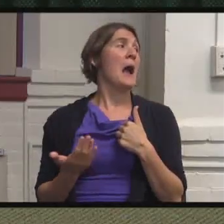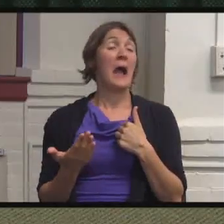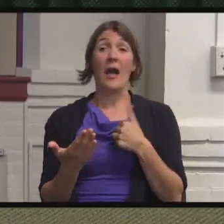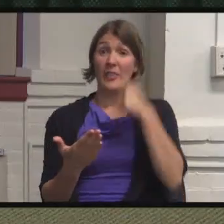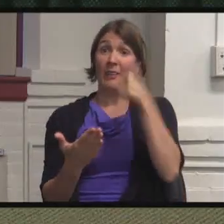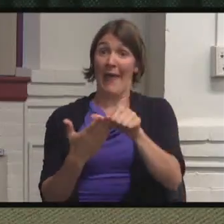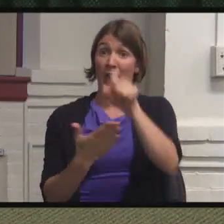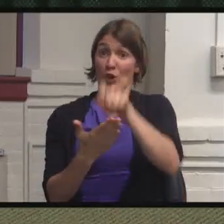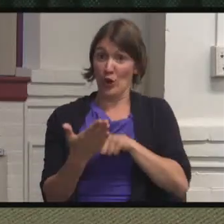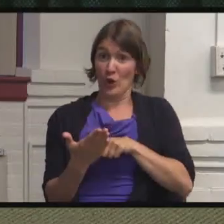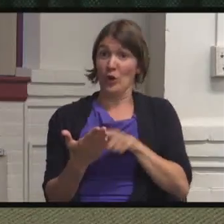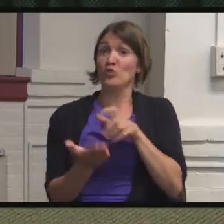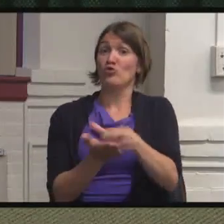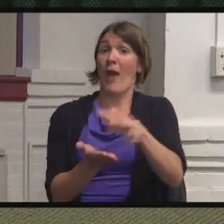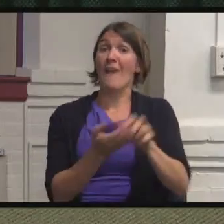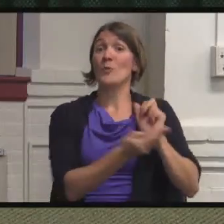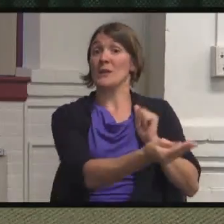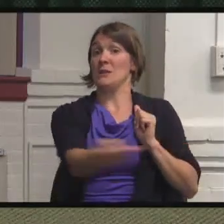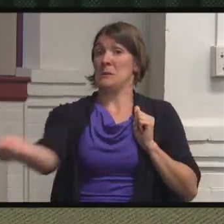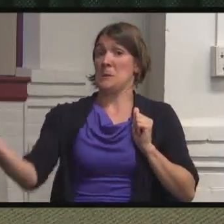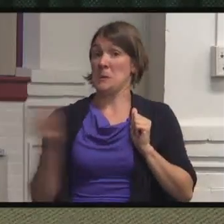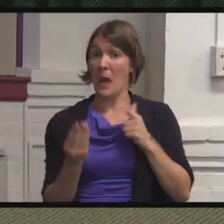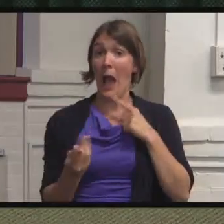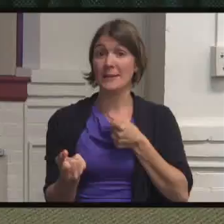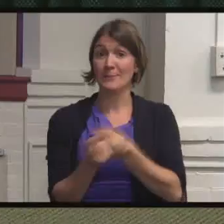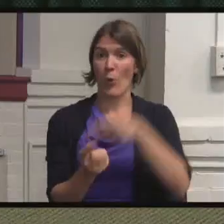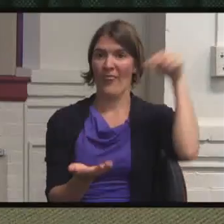it's been circulated to the board this evening.